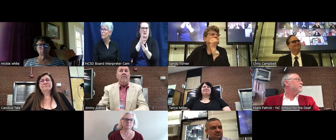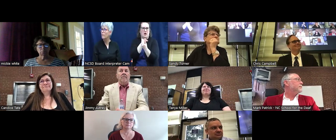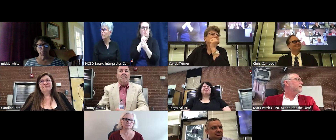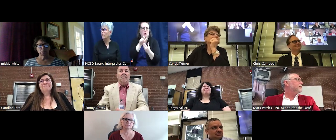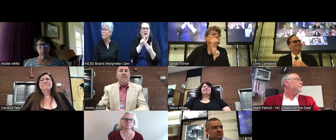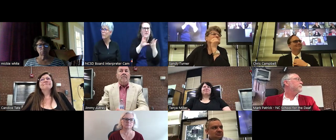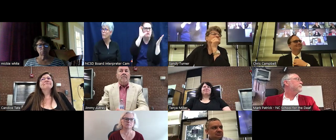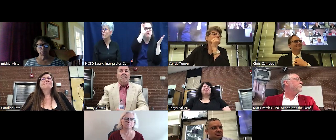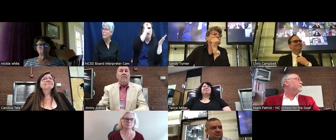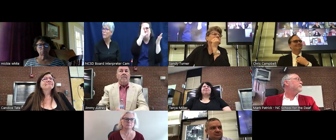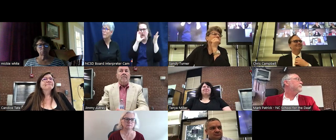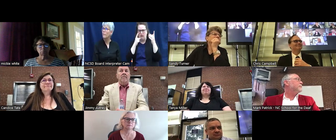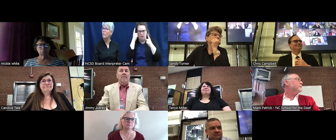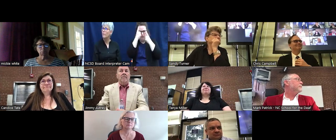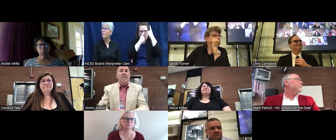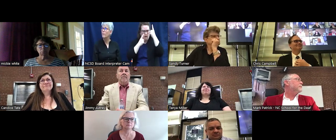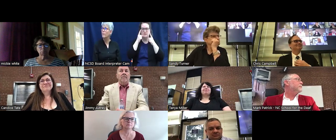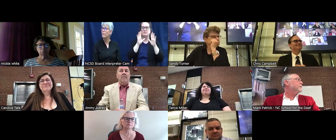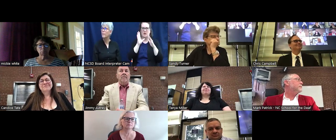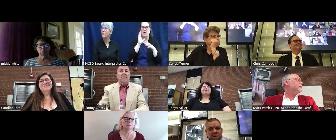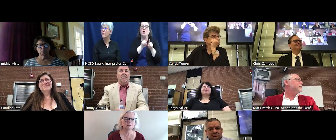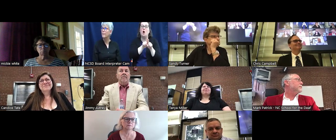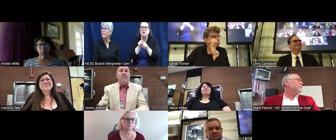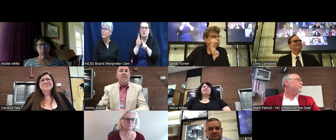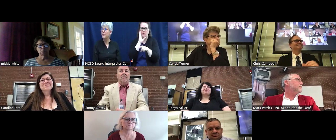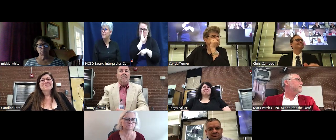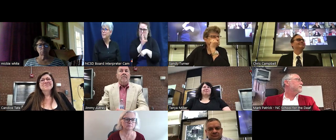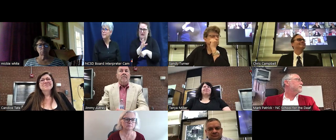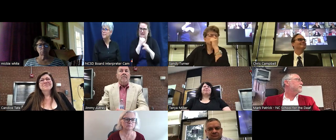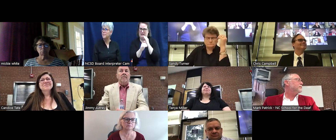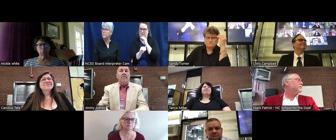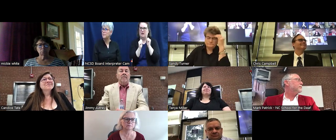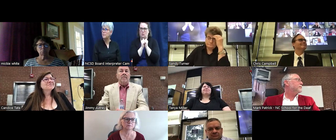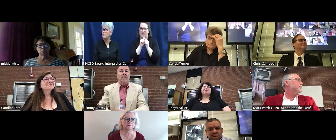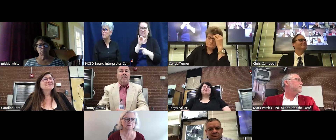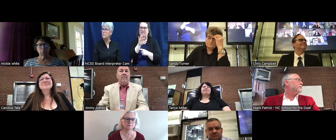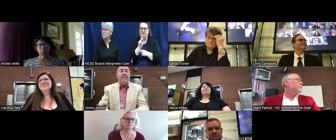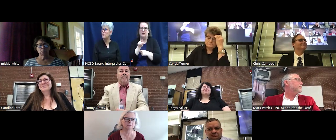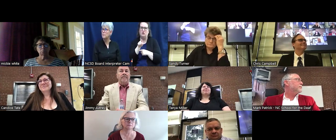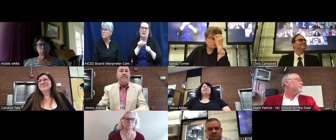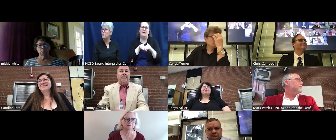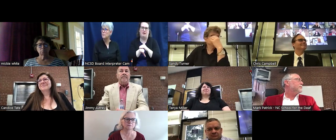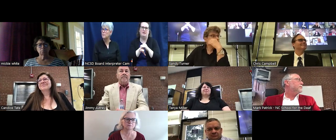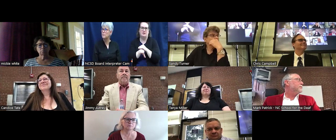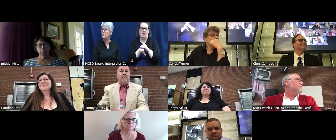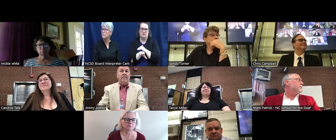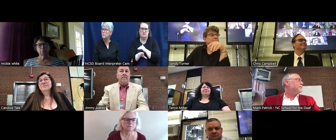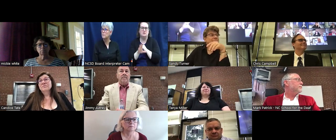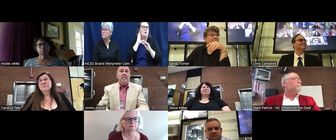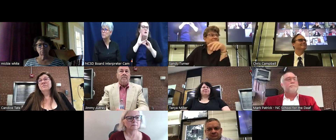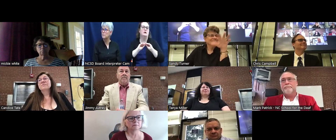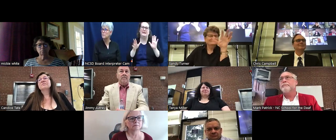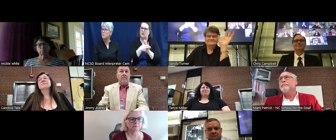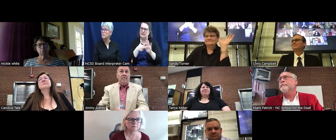something new is coming up. I will send you a direct email with a link so that you can have access to that, and it'll be clearly linked.